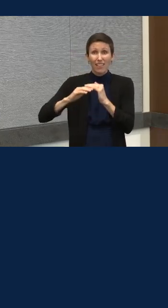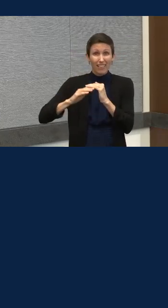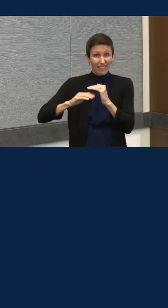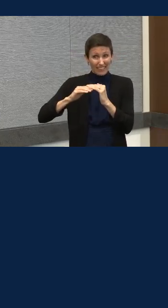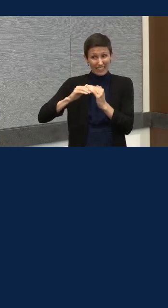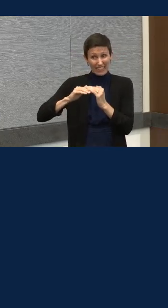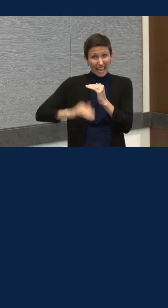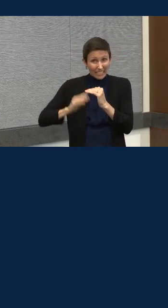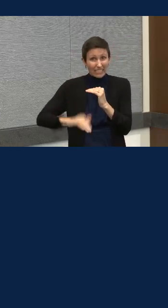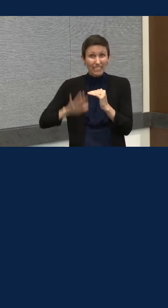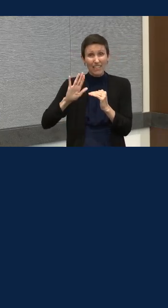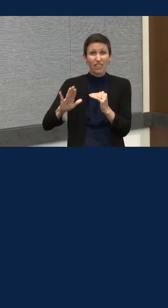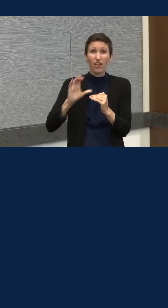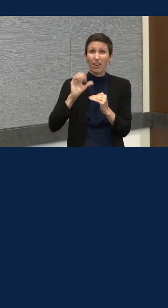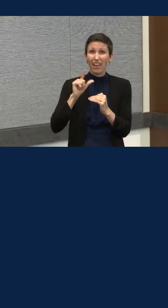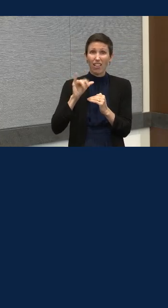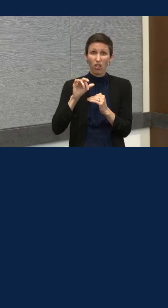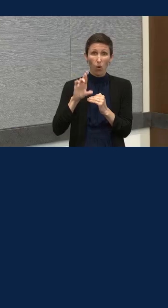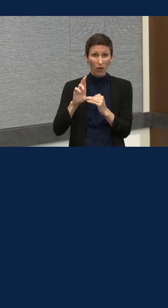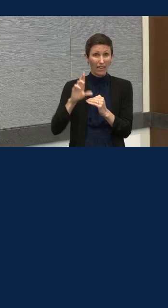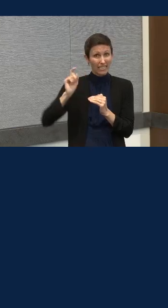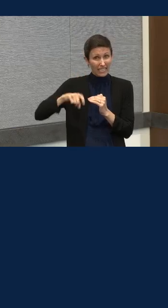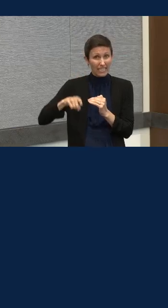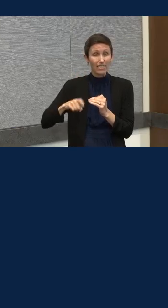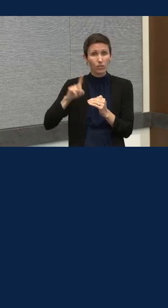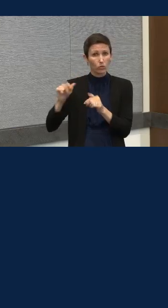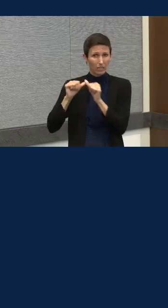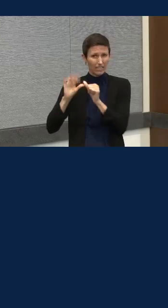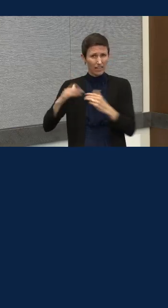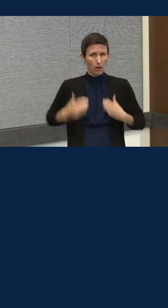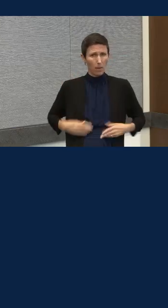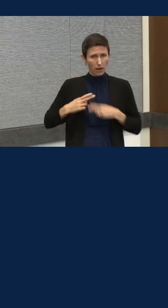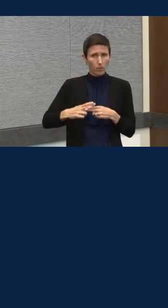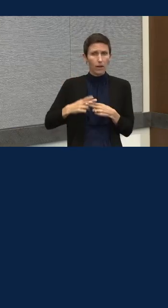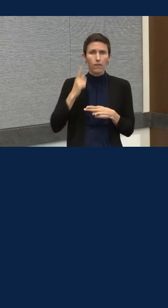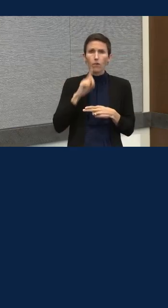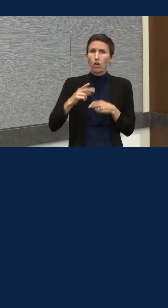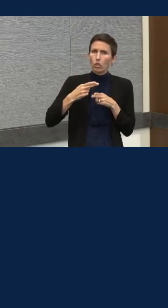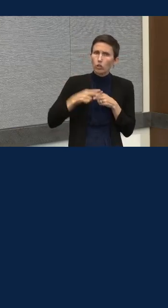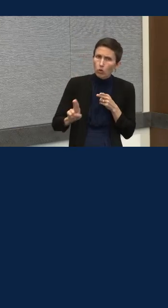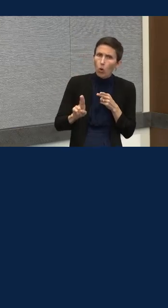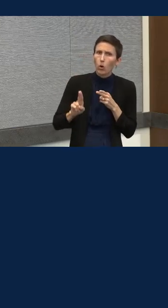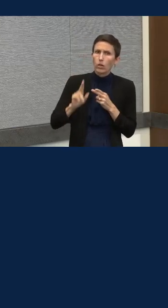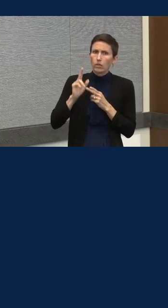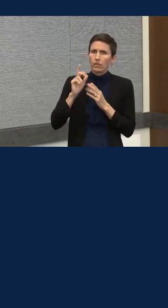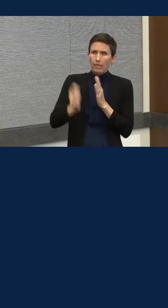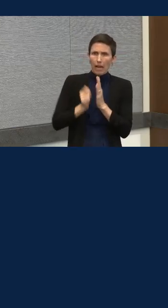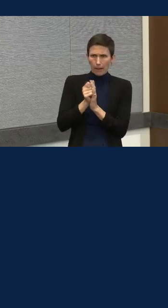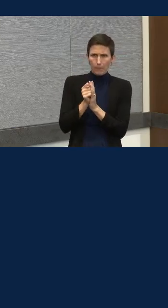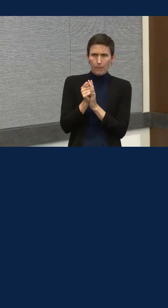to sustain their body weight for a very intensive, short period of time.